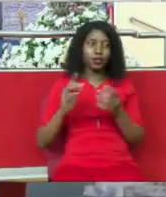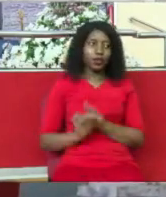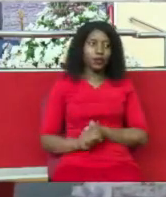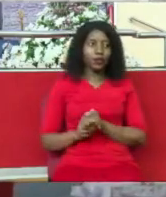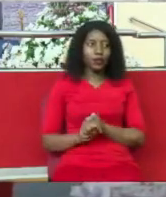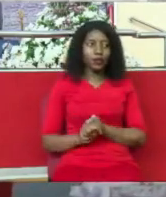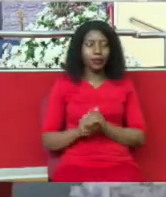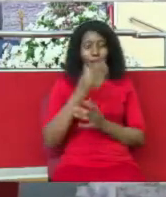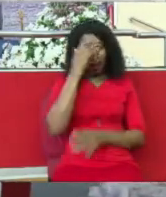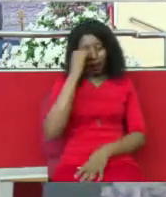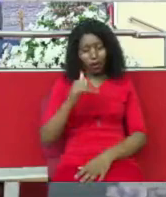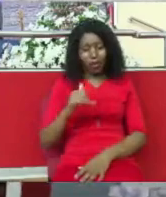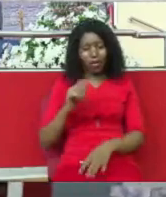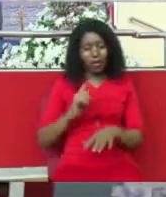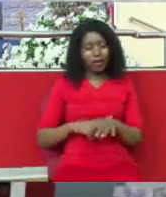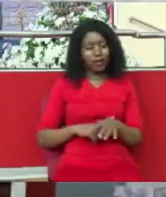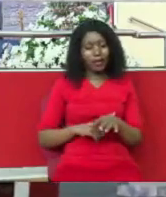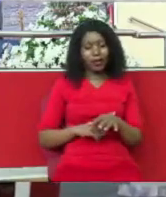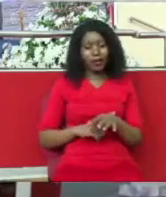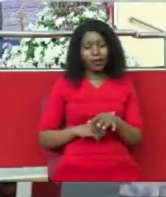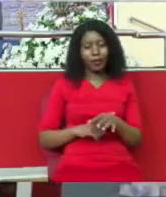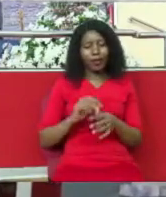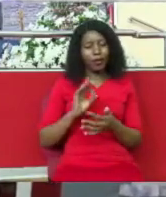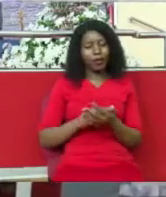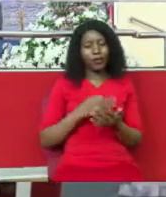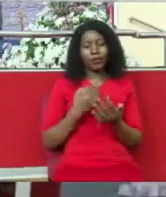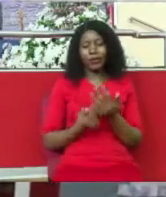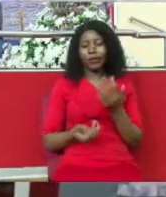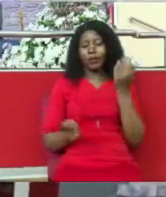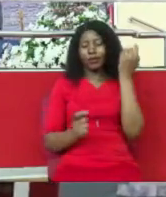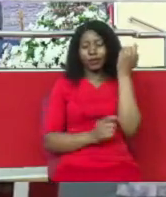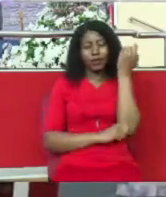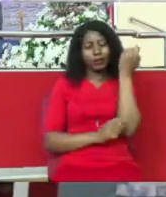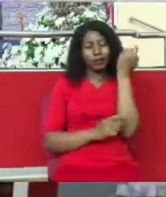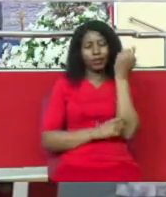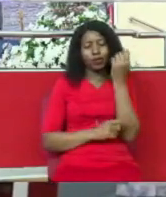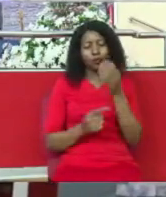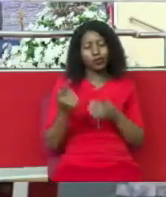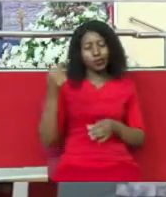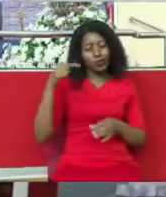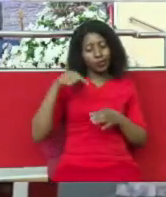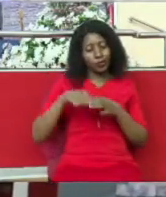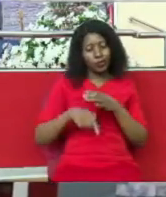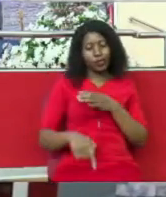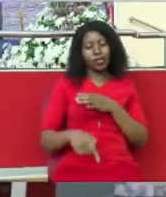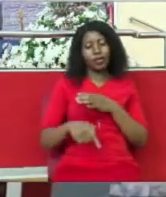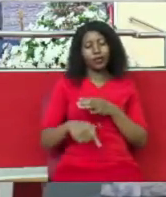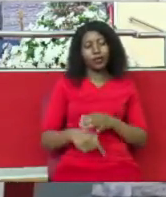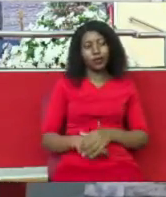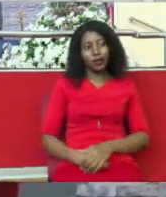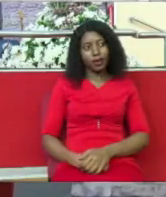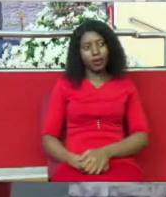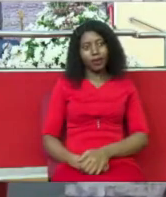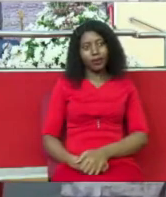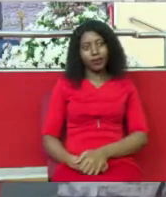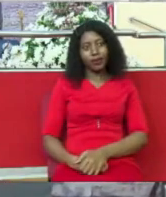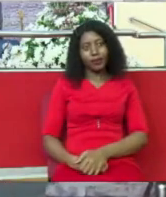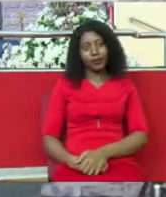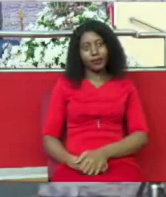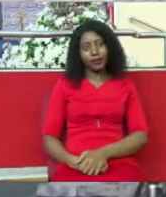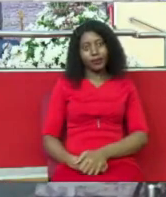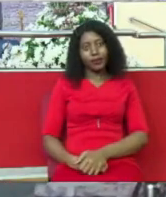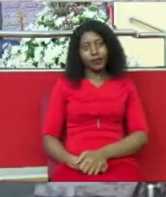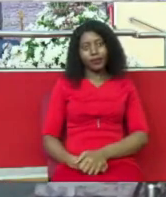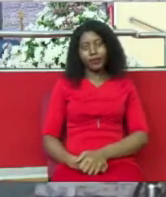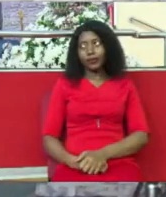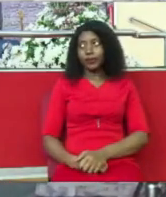Because when we climb the roof, we have already started going the downward trend. Kwa sababu tukipanda pale juu ya mabati ni kwa sababu tumeelekea,